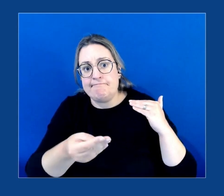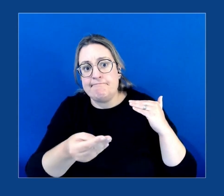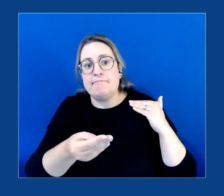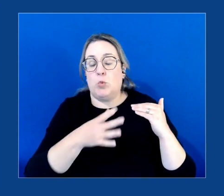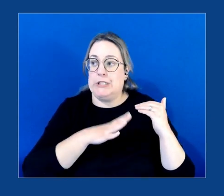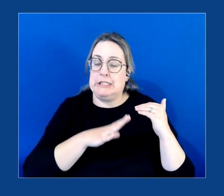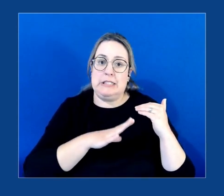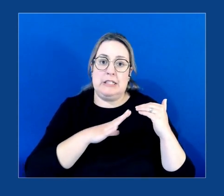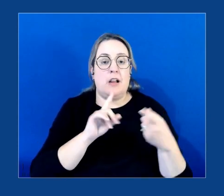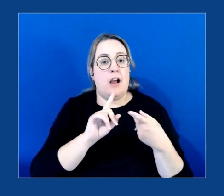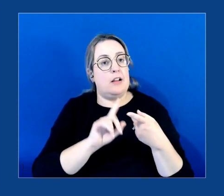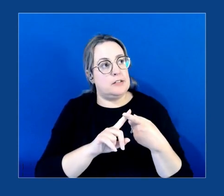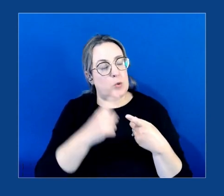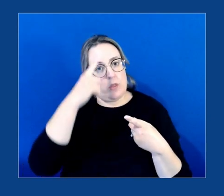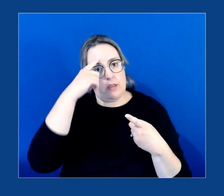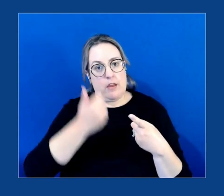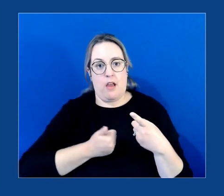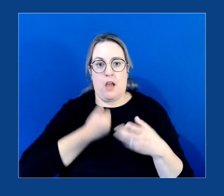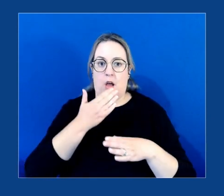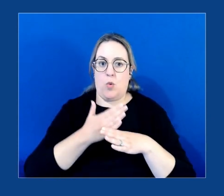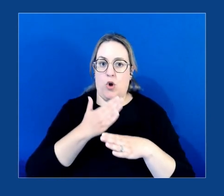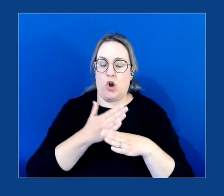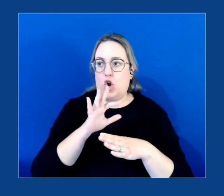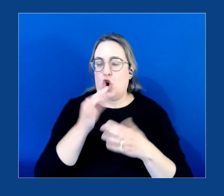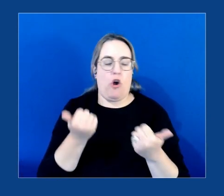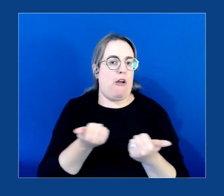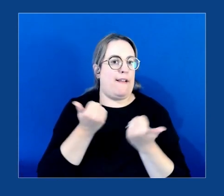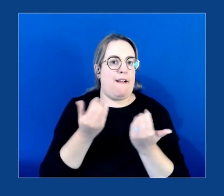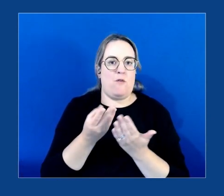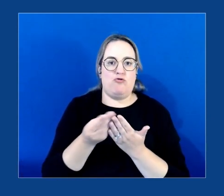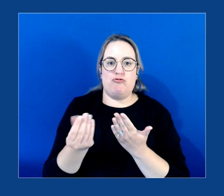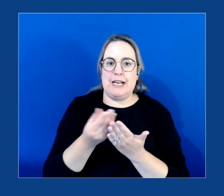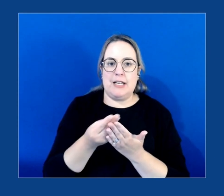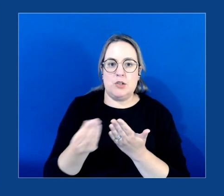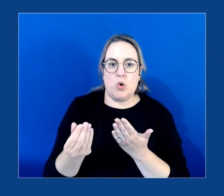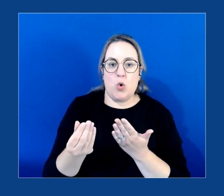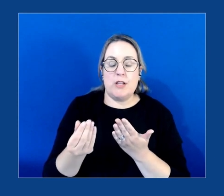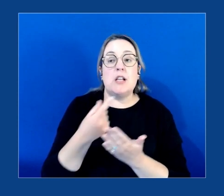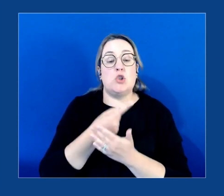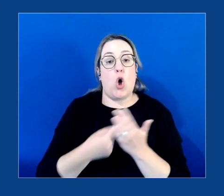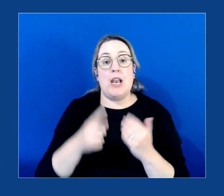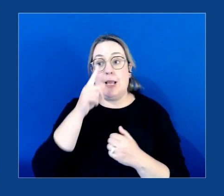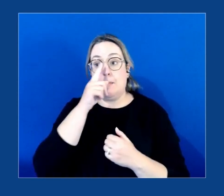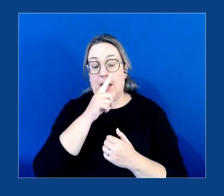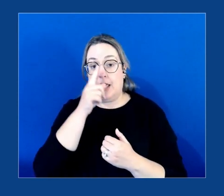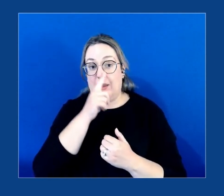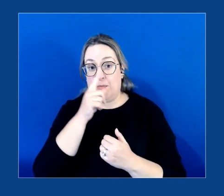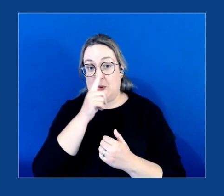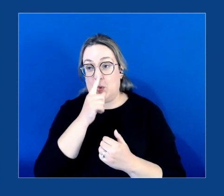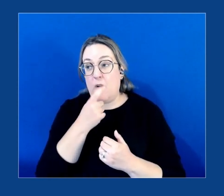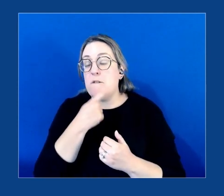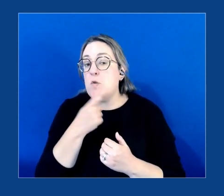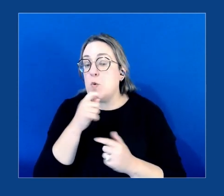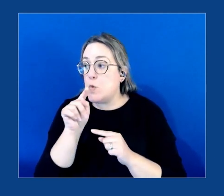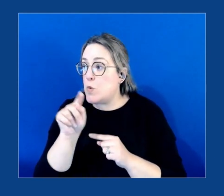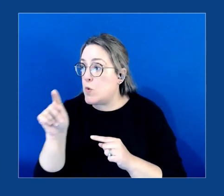the work that we do is chronically under-resourced, and it's good individuals who are making the most out of the